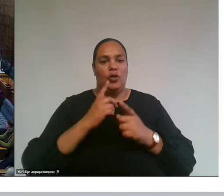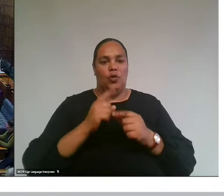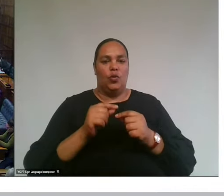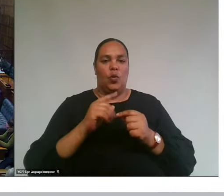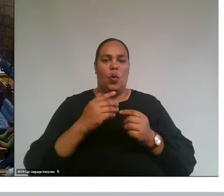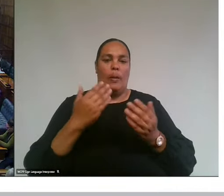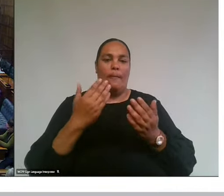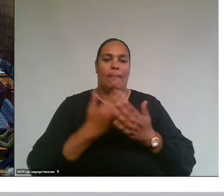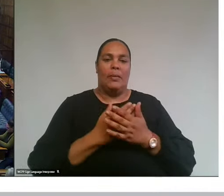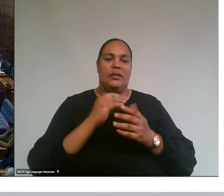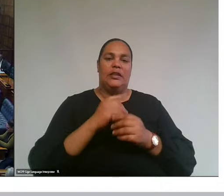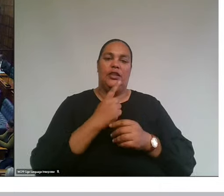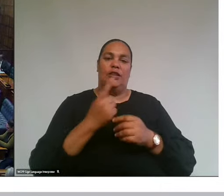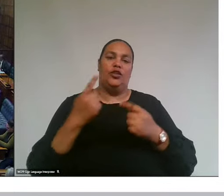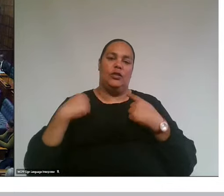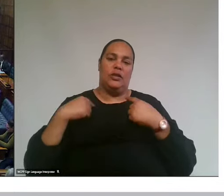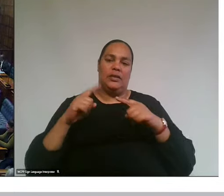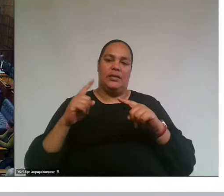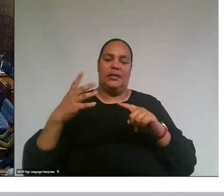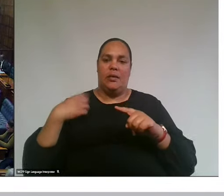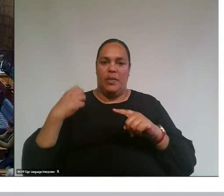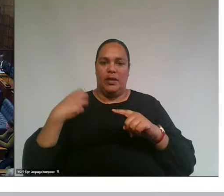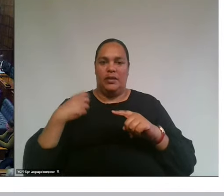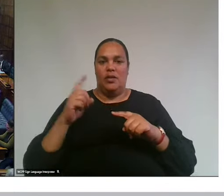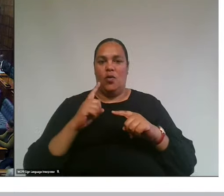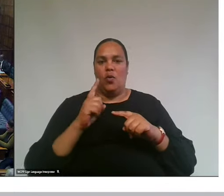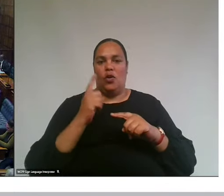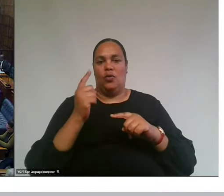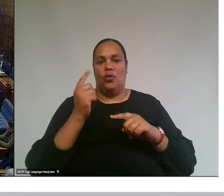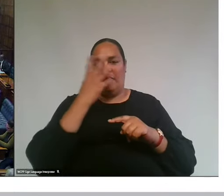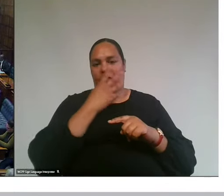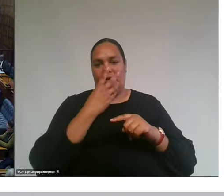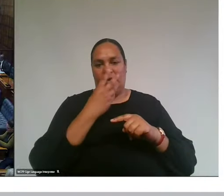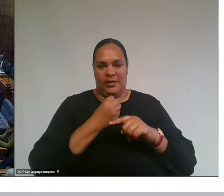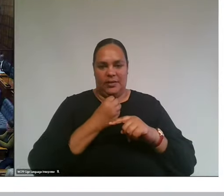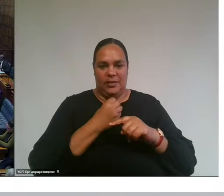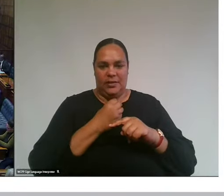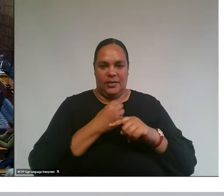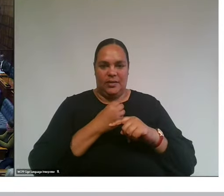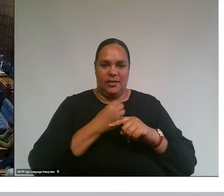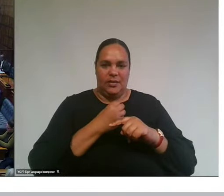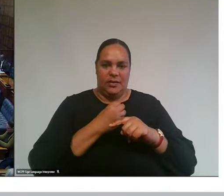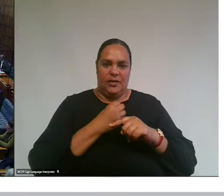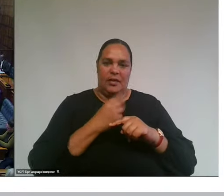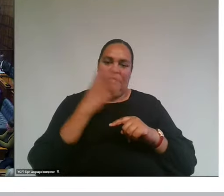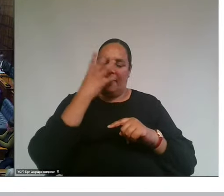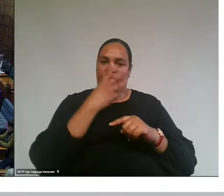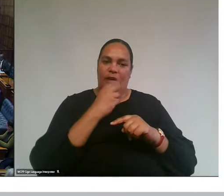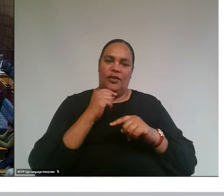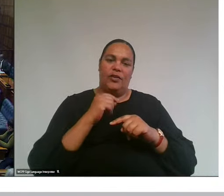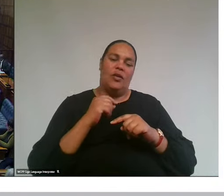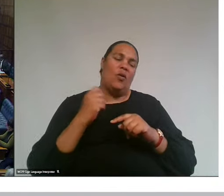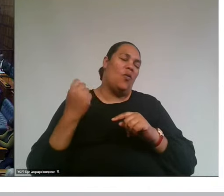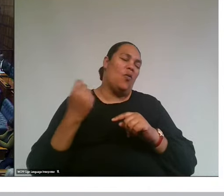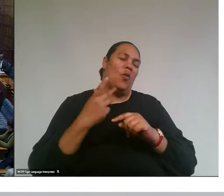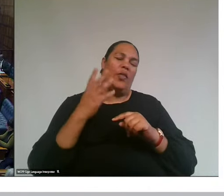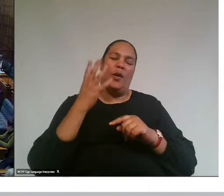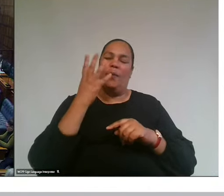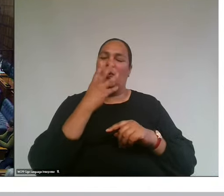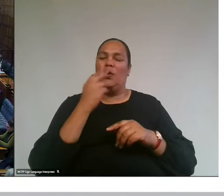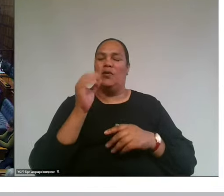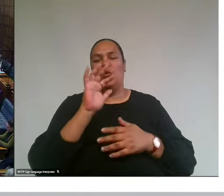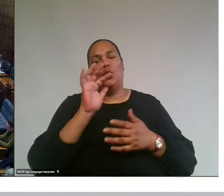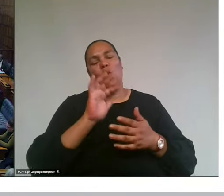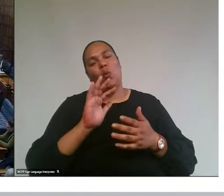every success min is the faces on all the beautiful stories